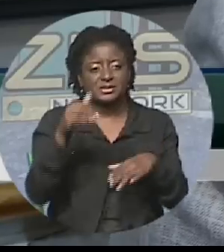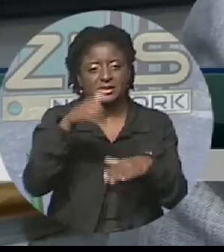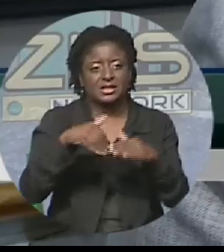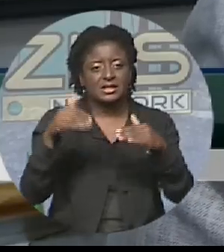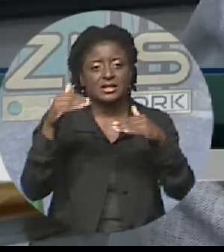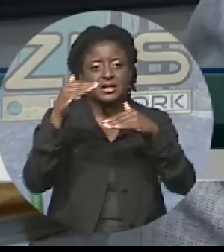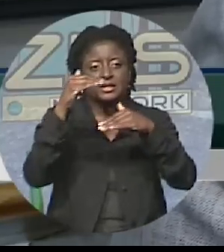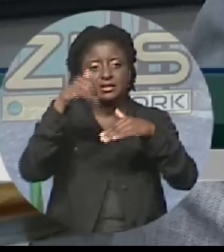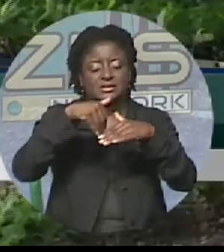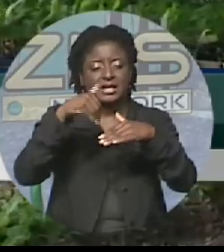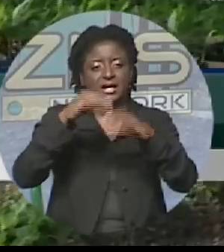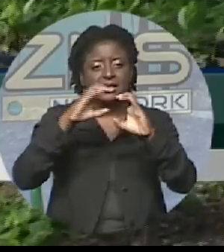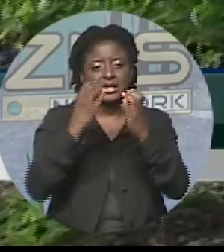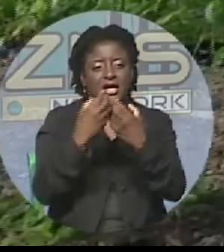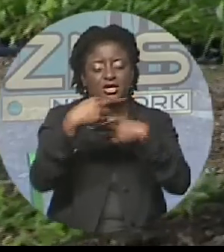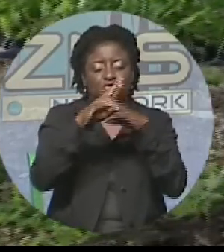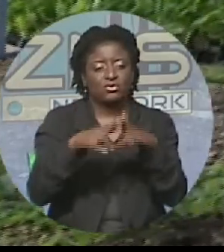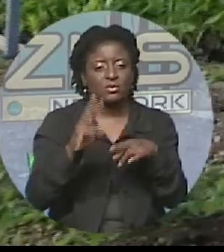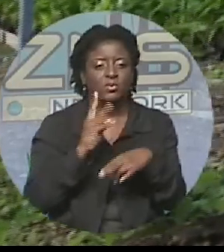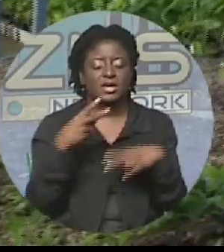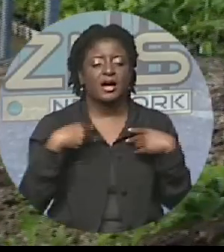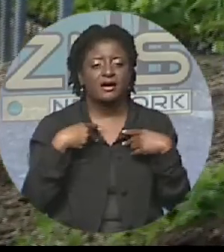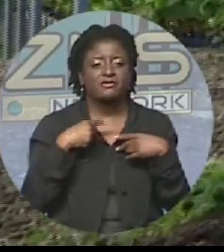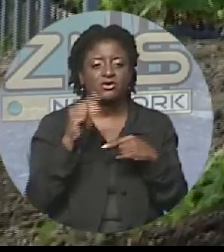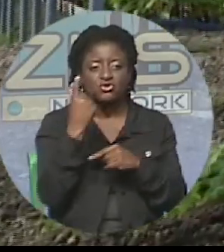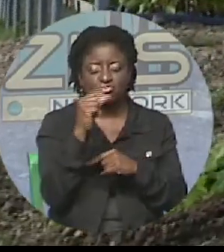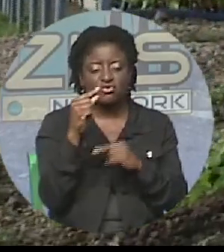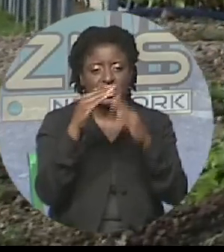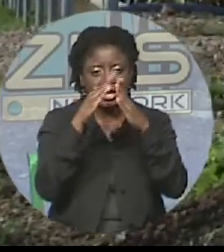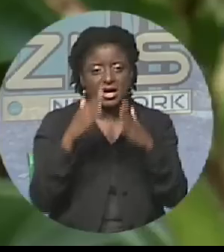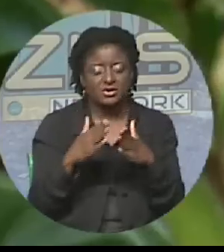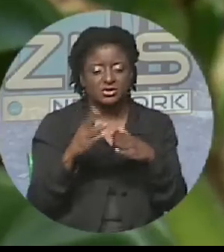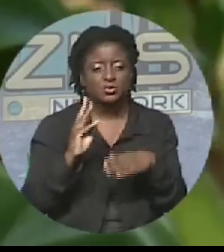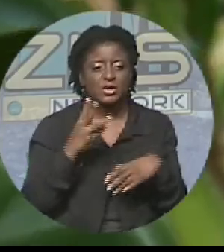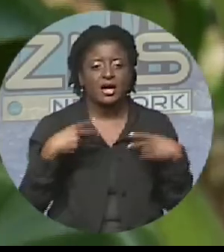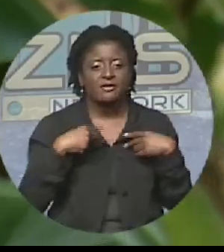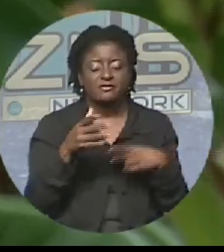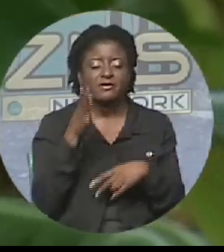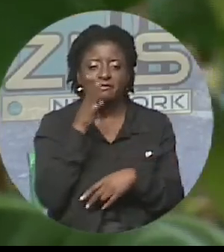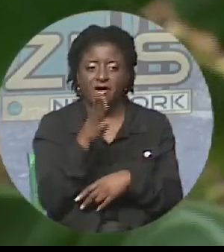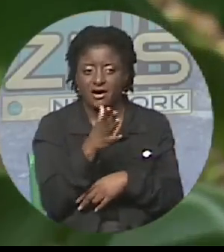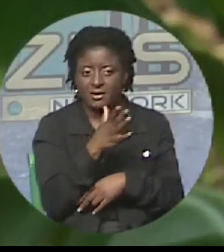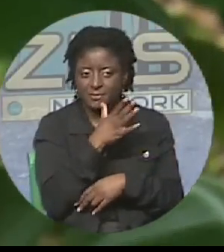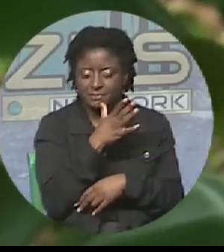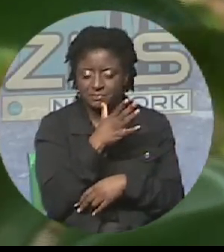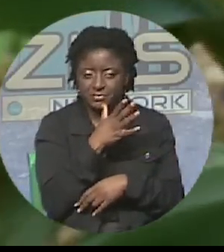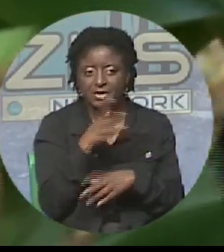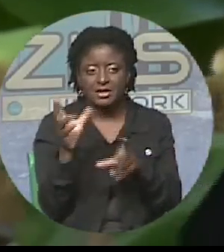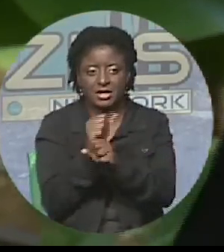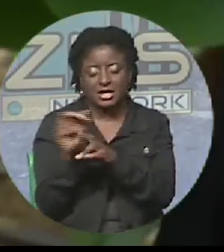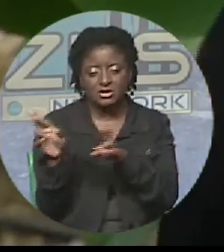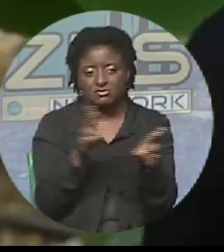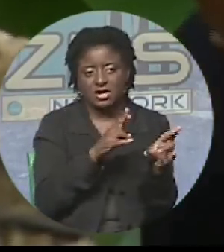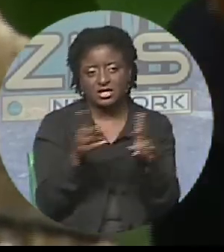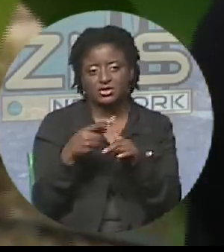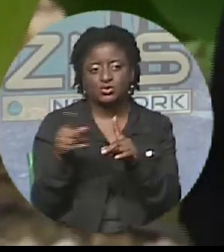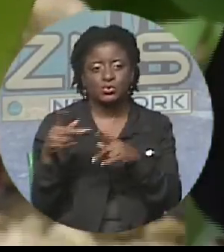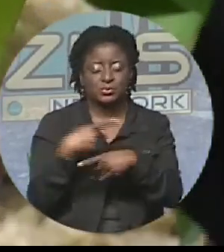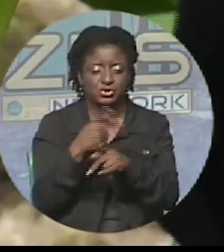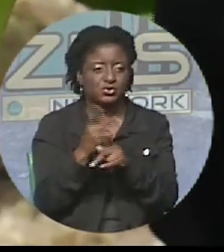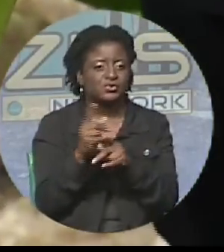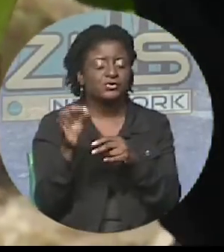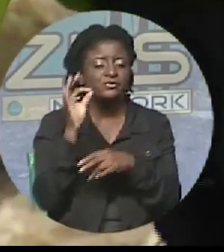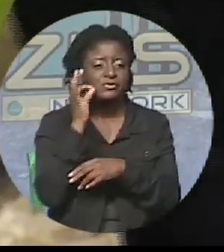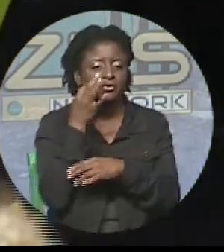four physical structure. We have a greenhouse already up and running. We have a farm that's about to actually produce fruit. So that's